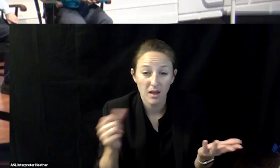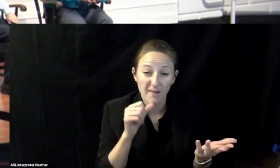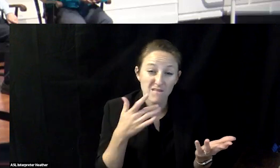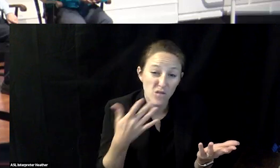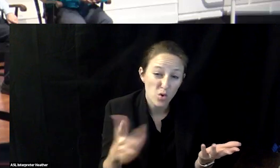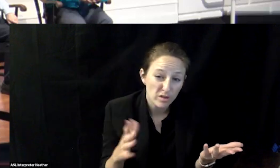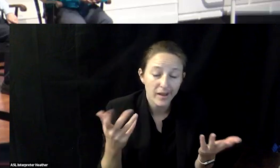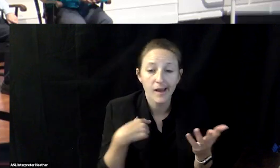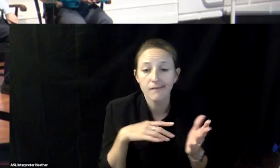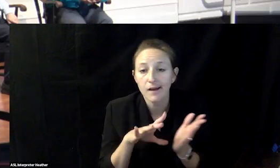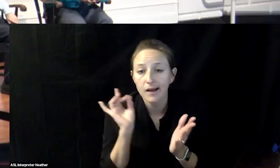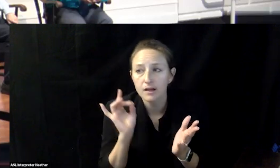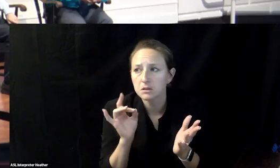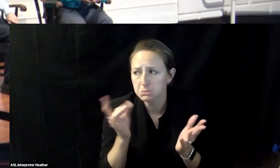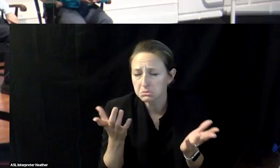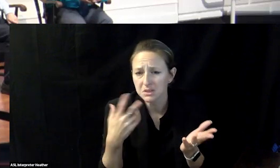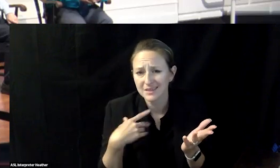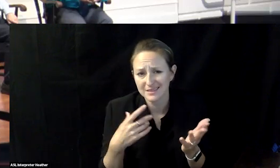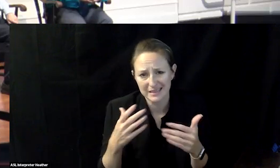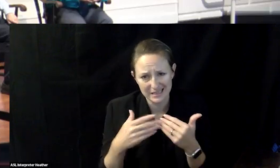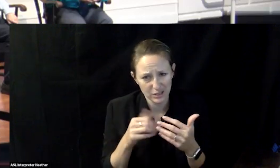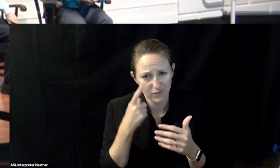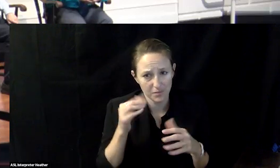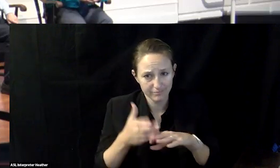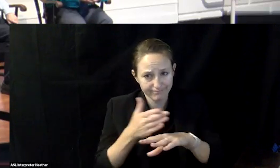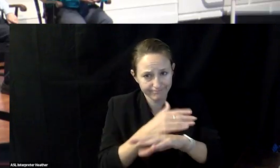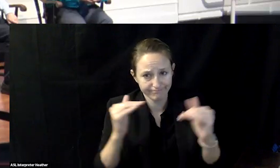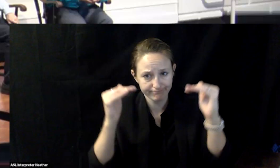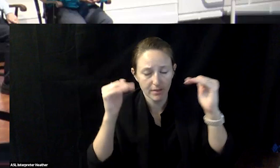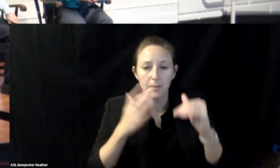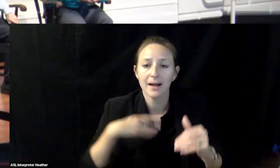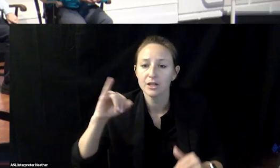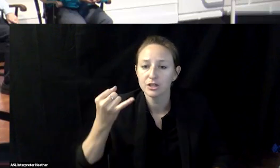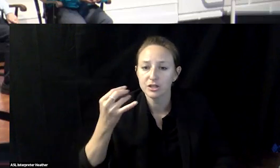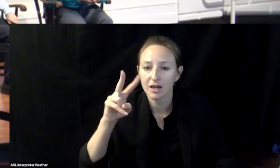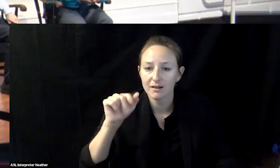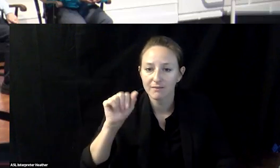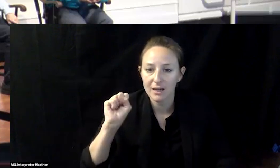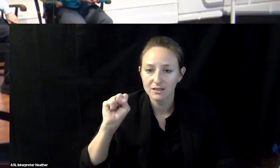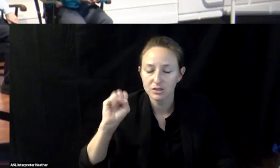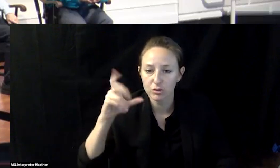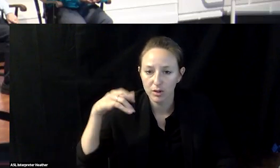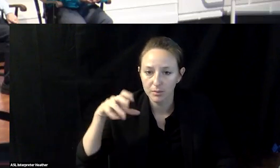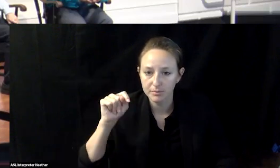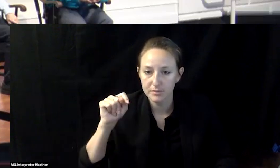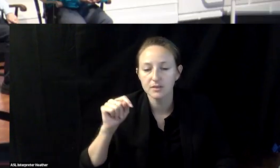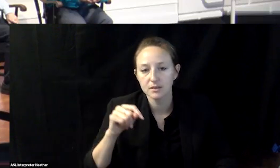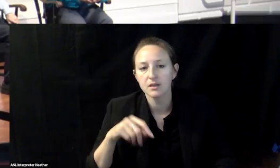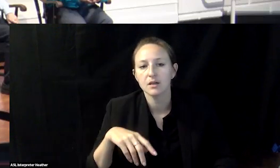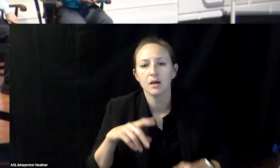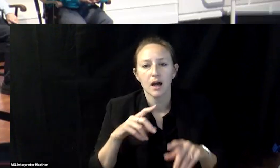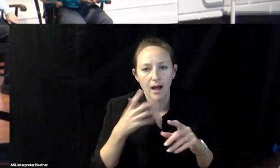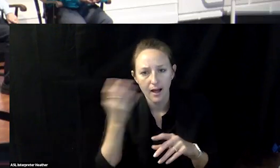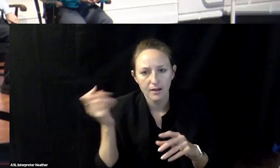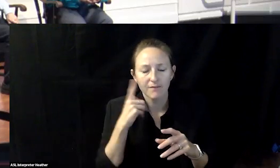easier to advance my, let's say, JavaScript skills or HTML, CSS, and it's been to advance my knowledge of how to build accessible